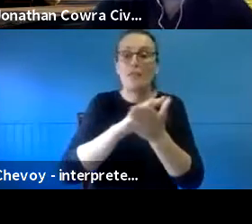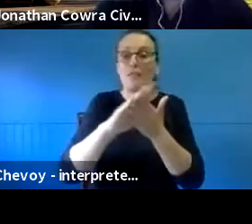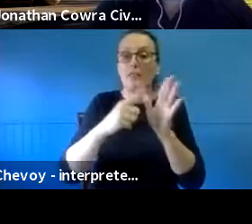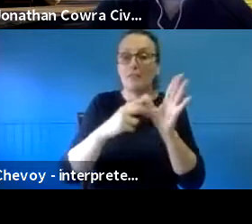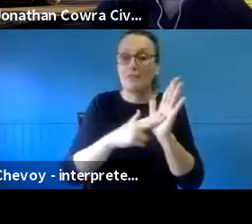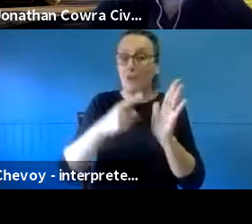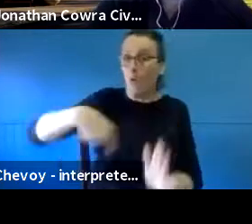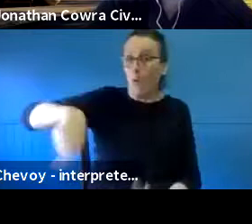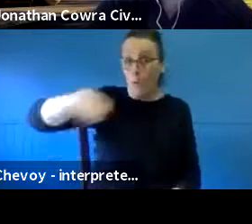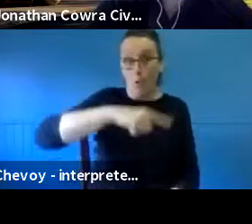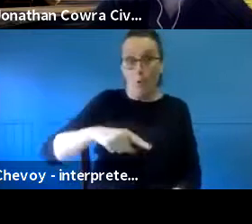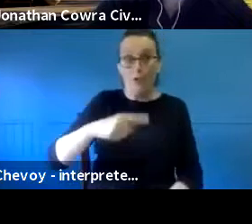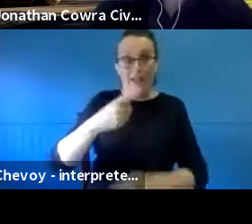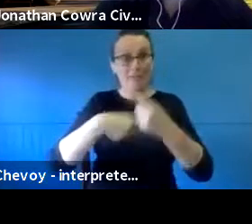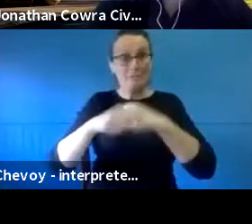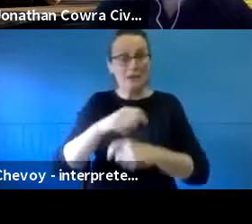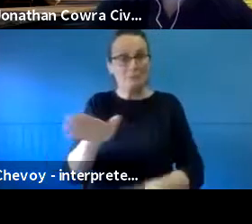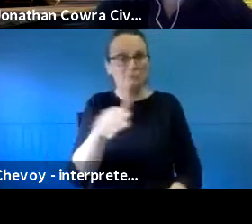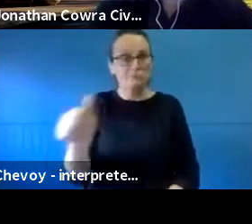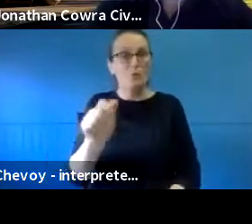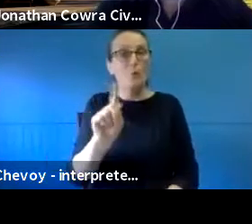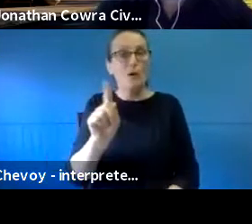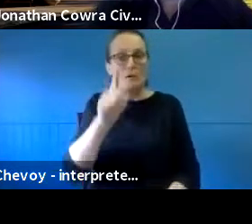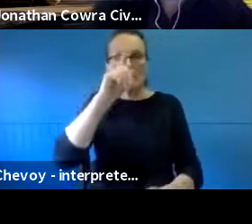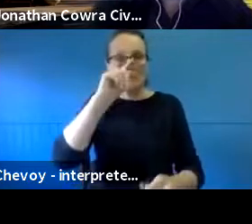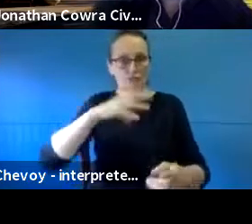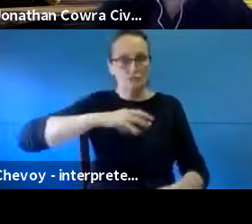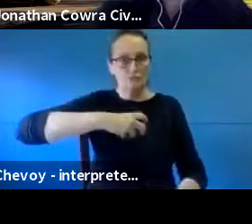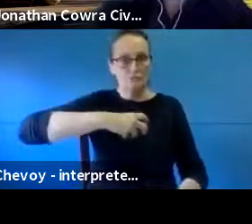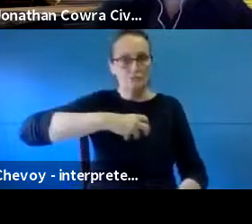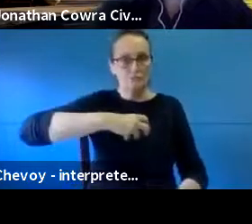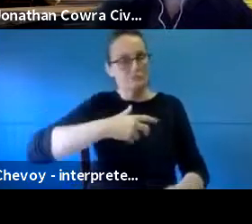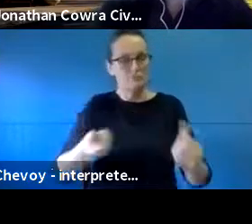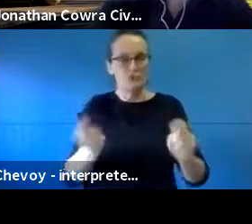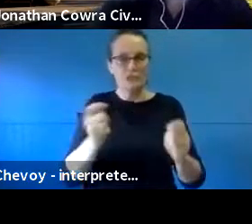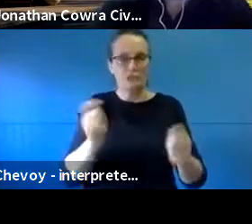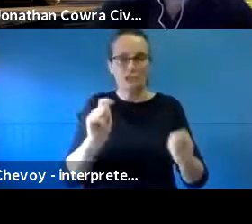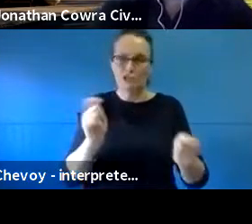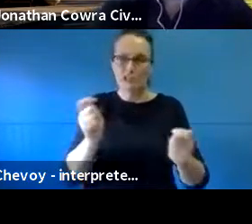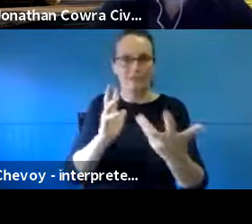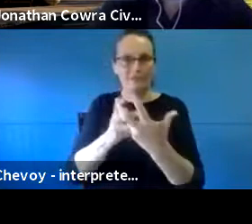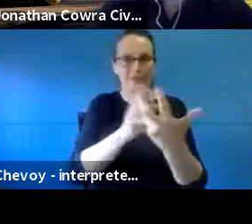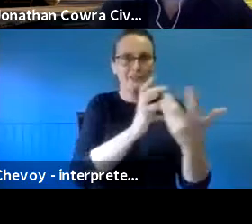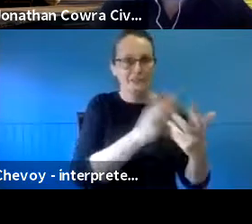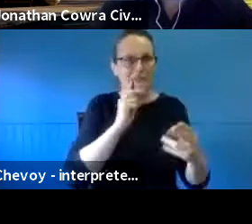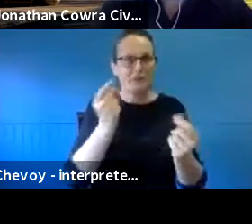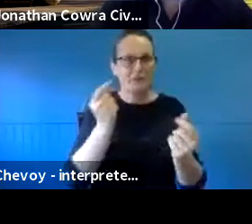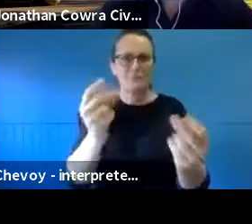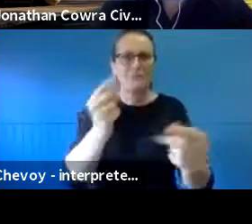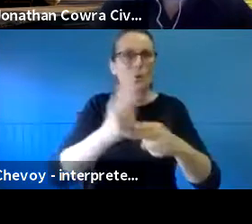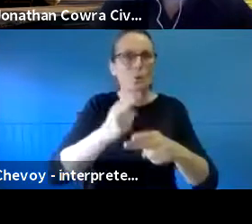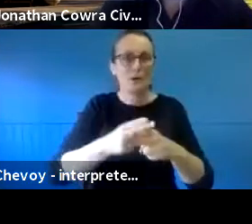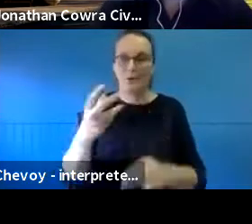become experts at moving really quickly and adapting super, super, super quickly and rethinking those formats and